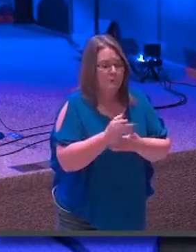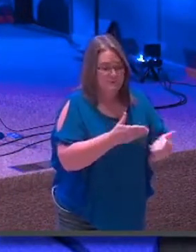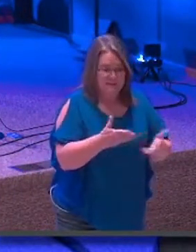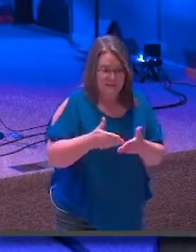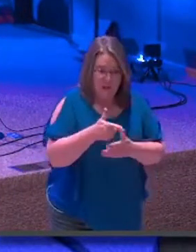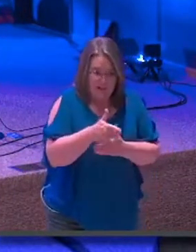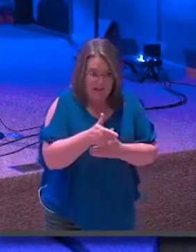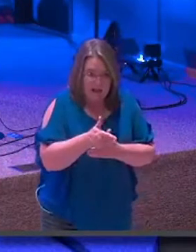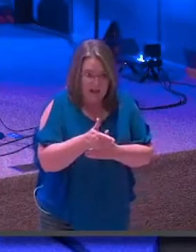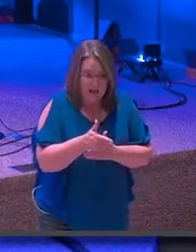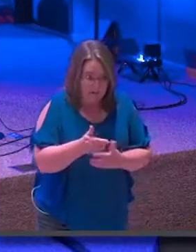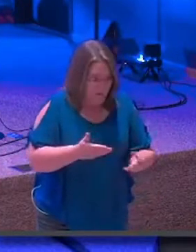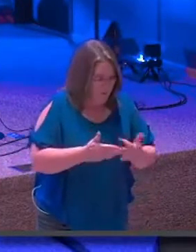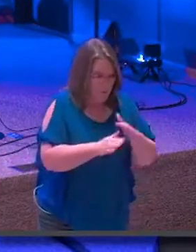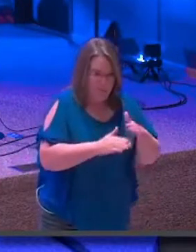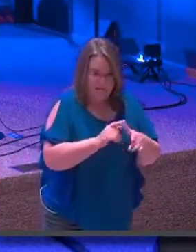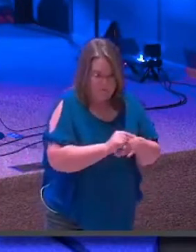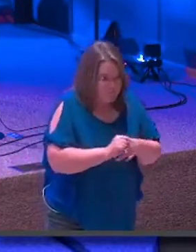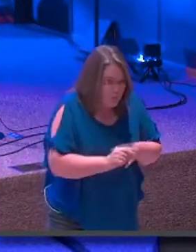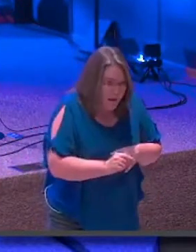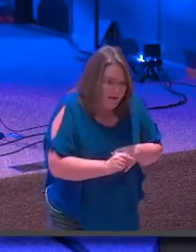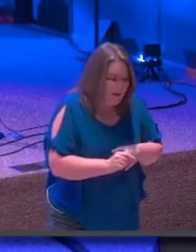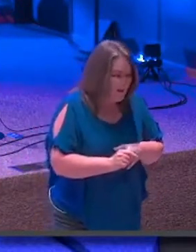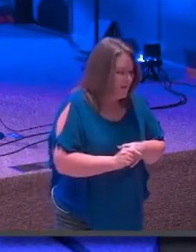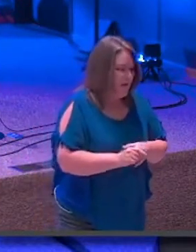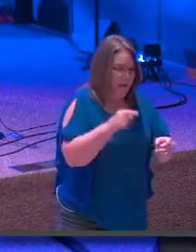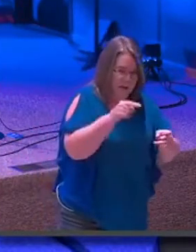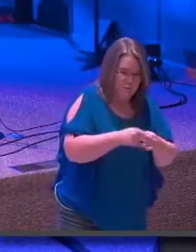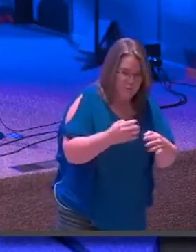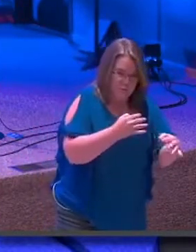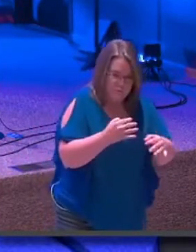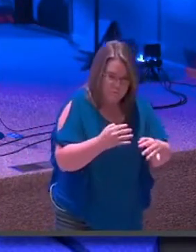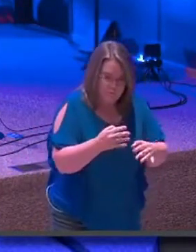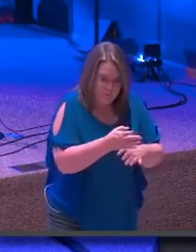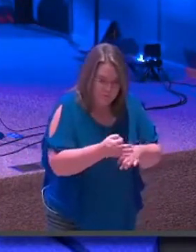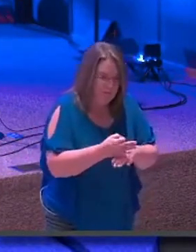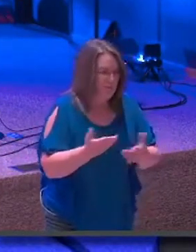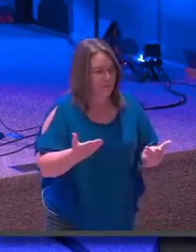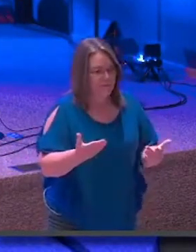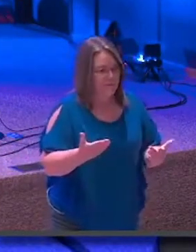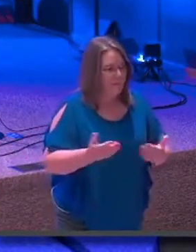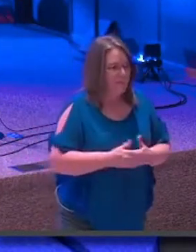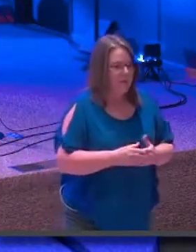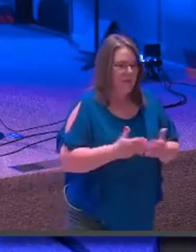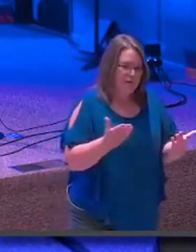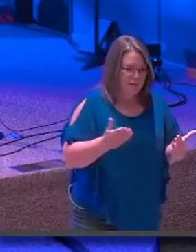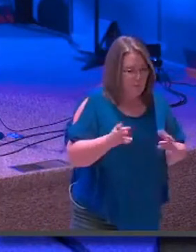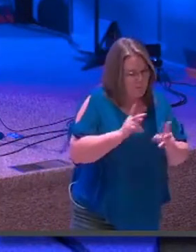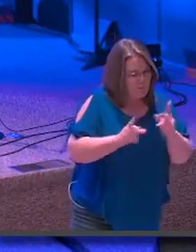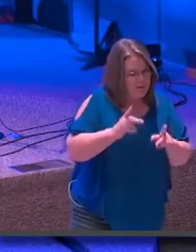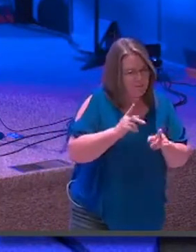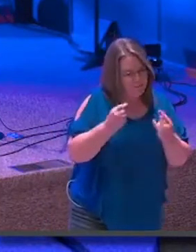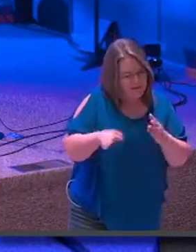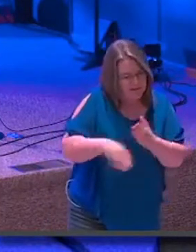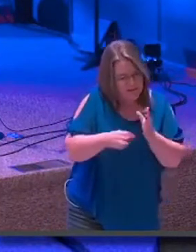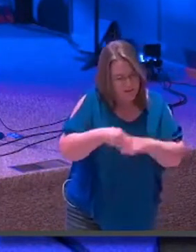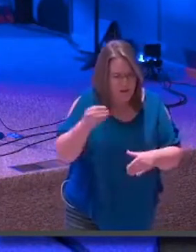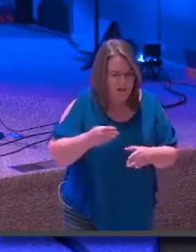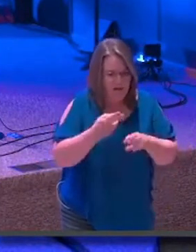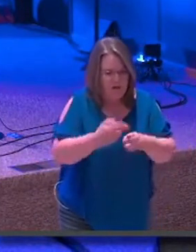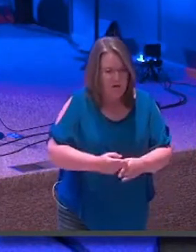way through basic training and all the way onto the battlefield. He took a lot of heat. They tried to kick him out. They called him a